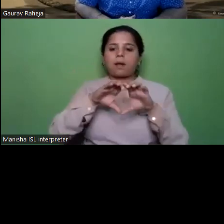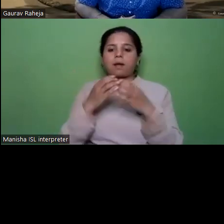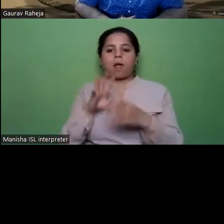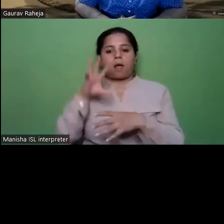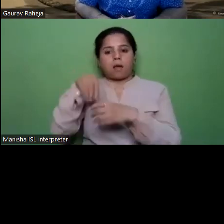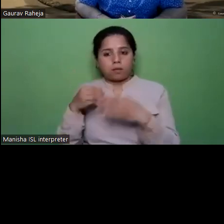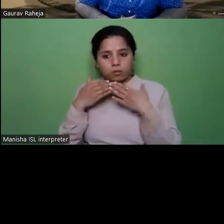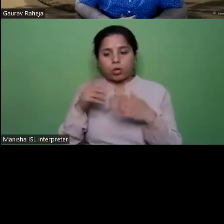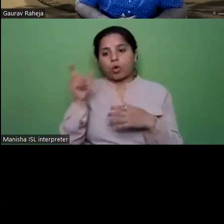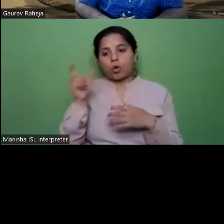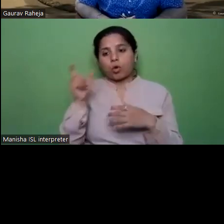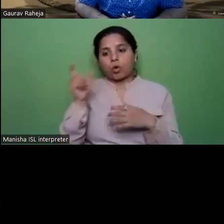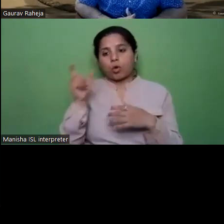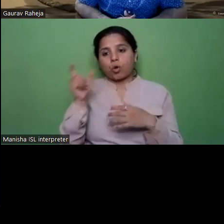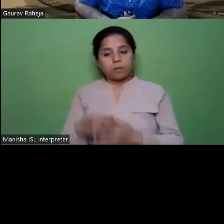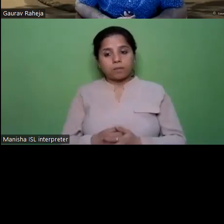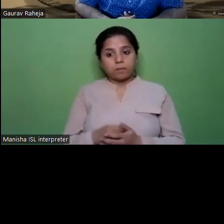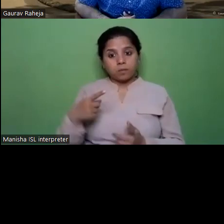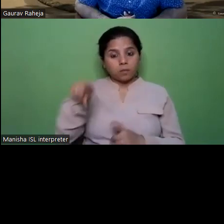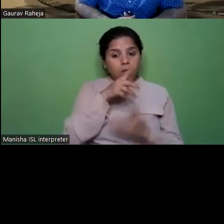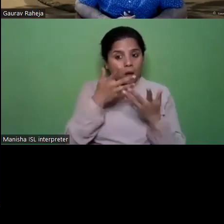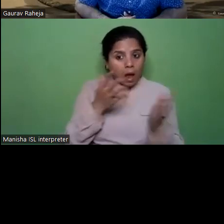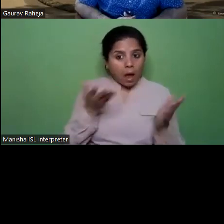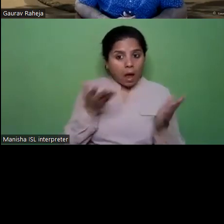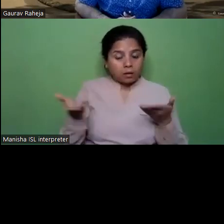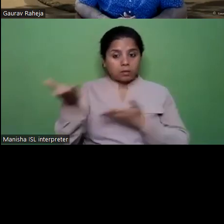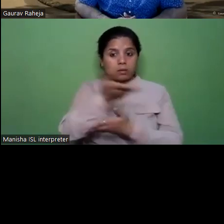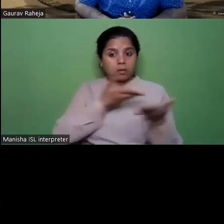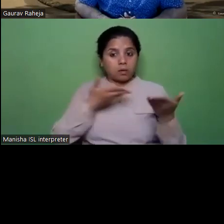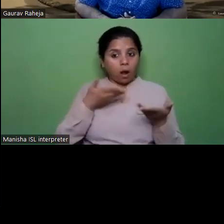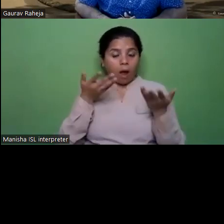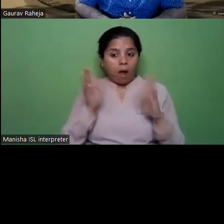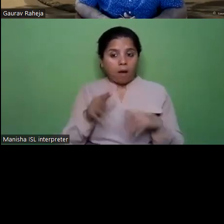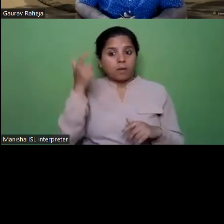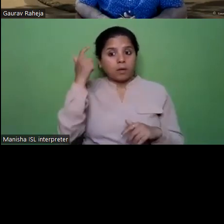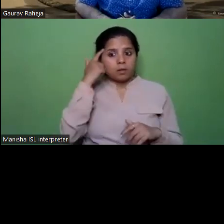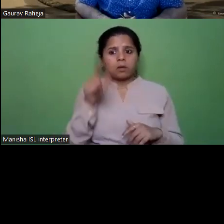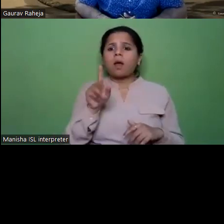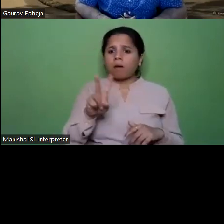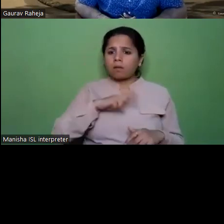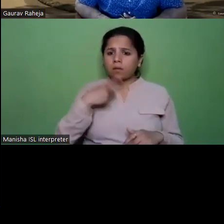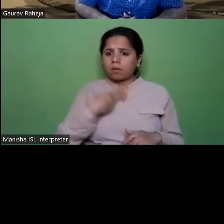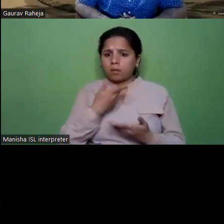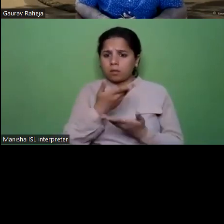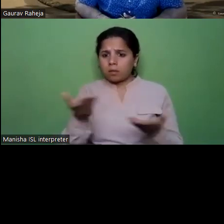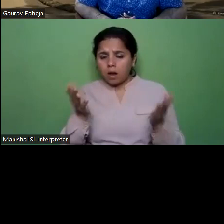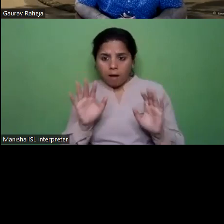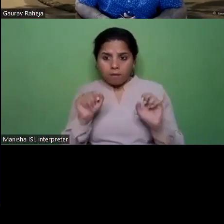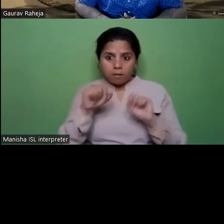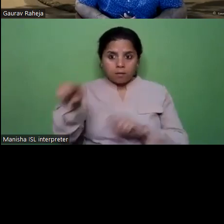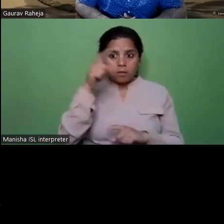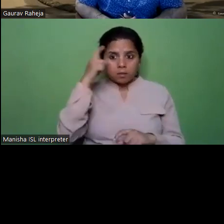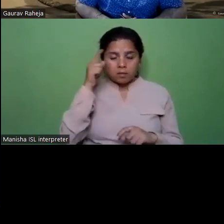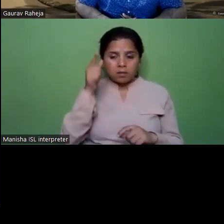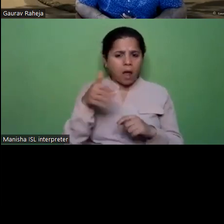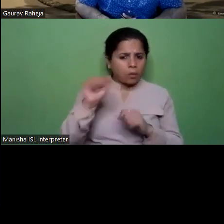a college? Does anybody amongst us here have a third gender as part of your best